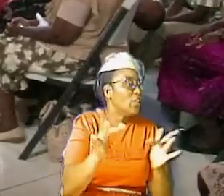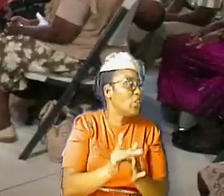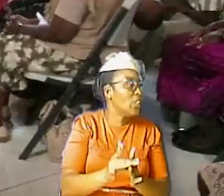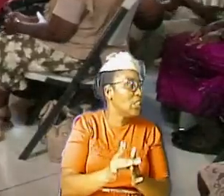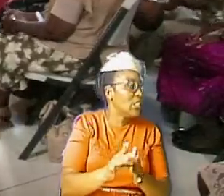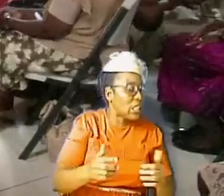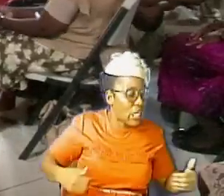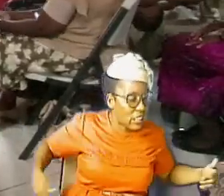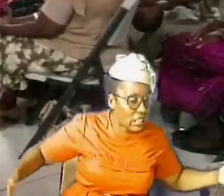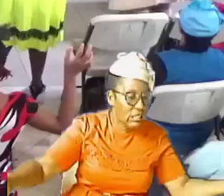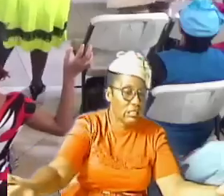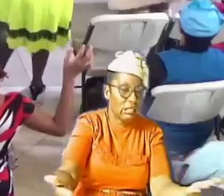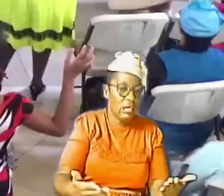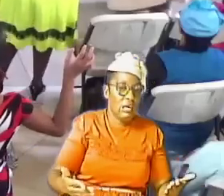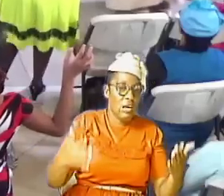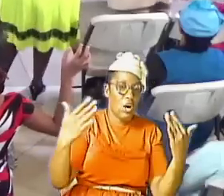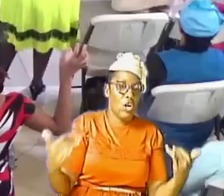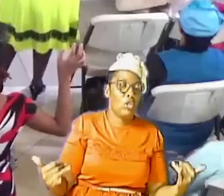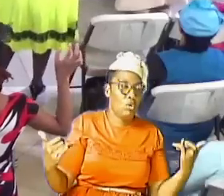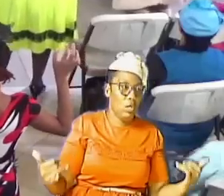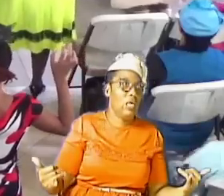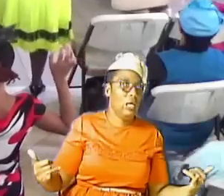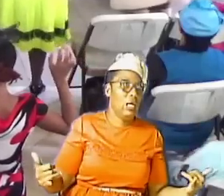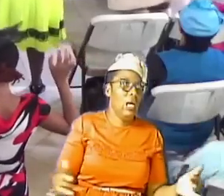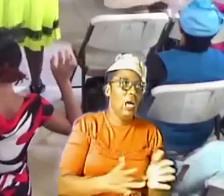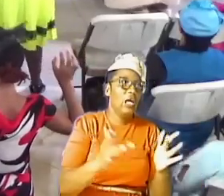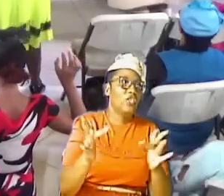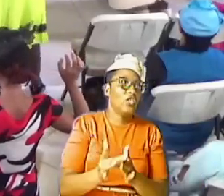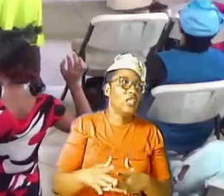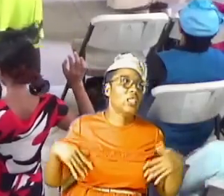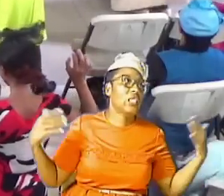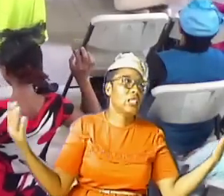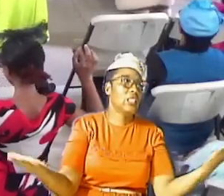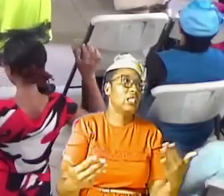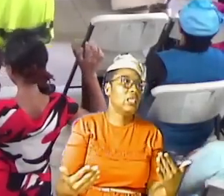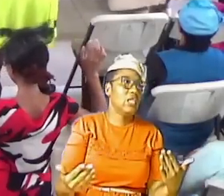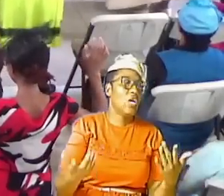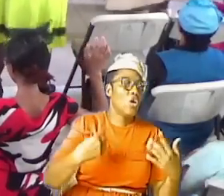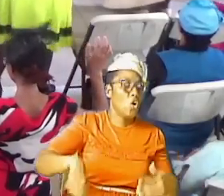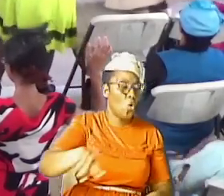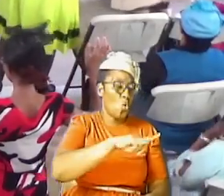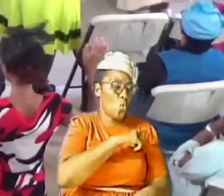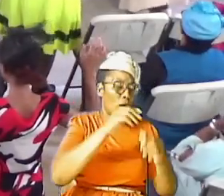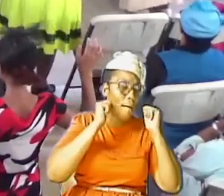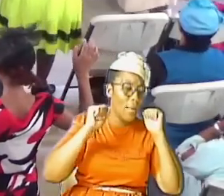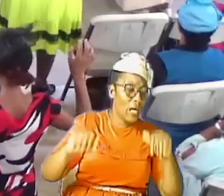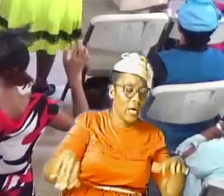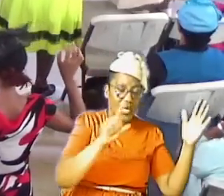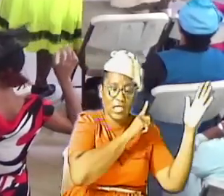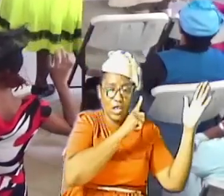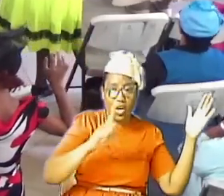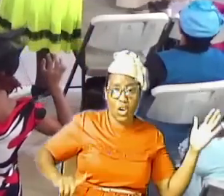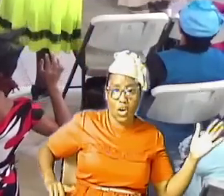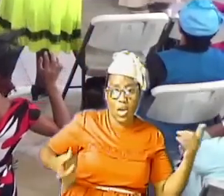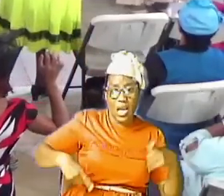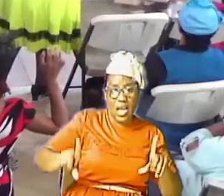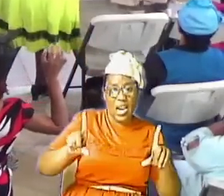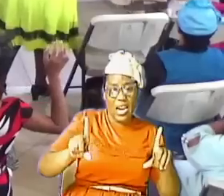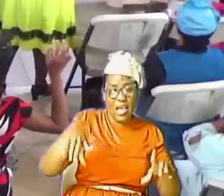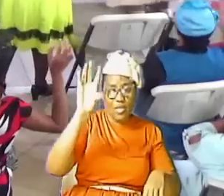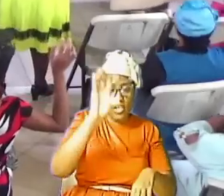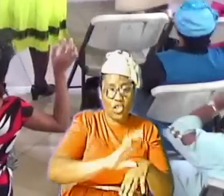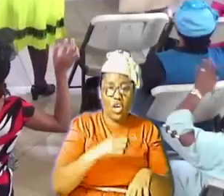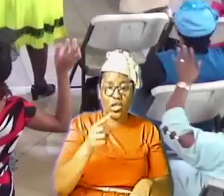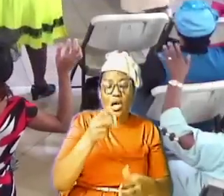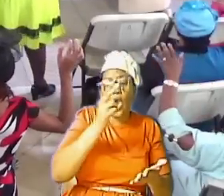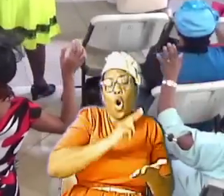here. He is here. He is here. And we bless the Lord. Let me hear the church say,